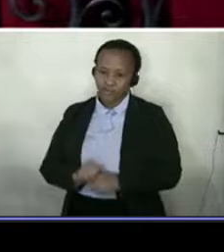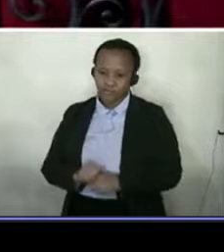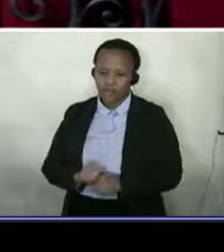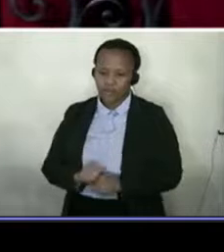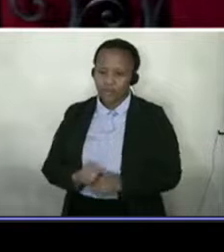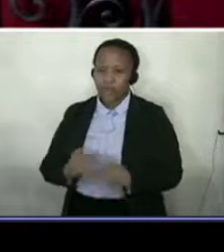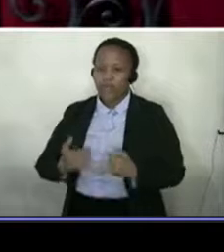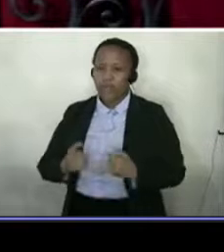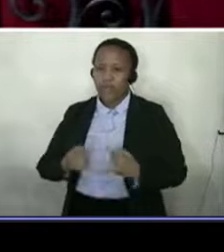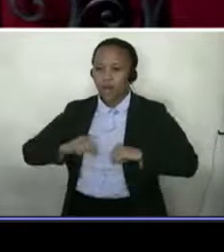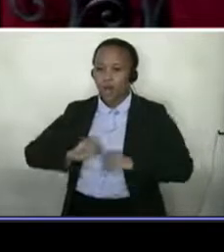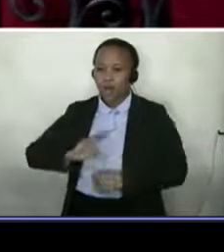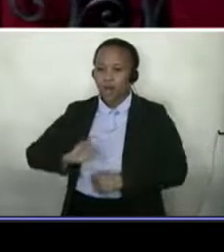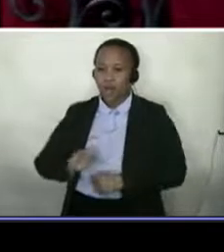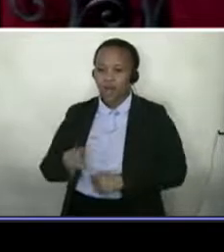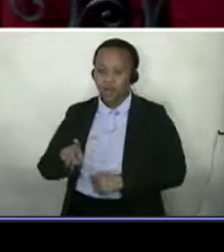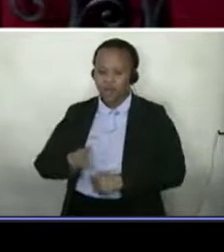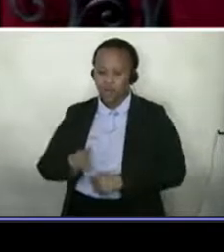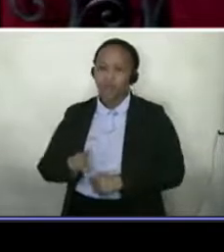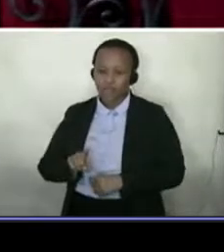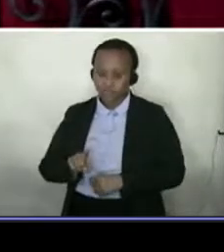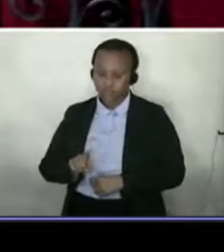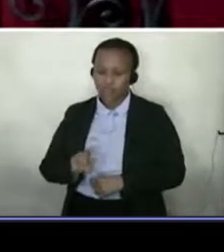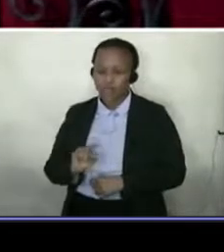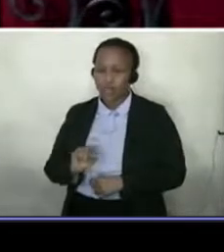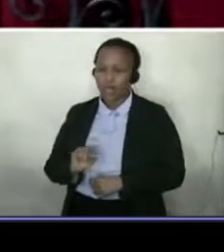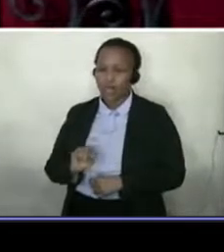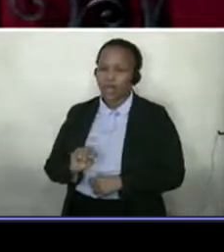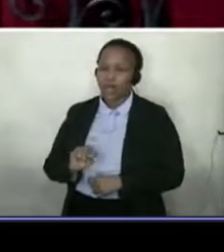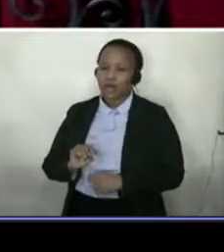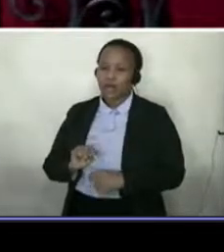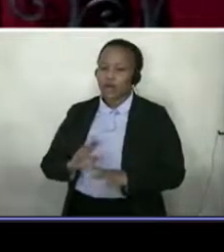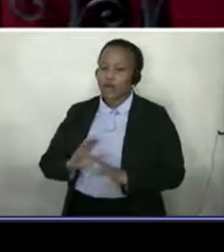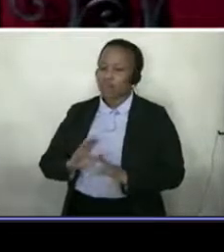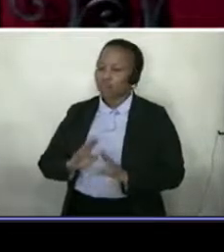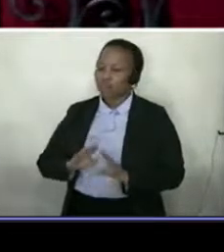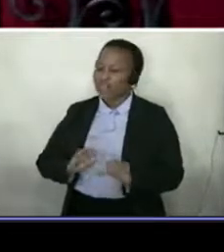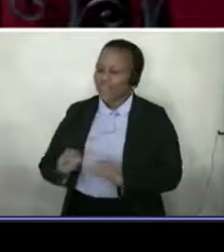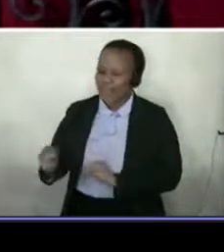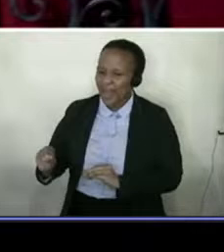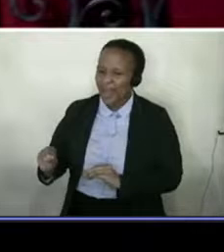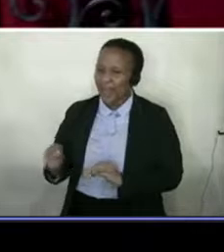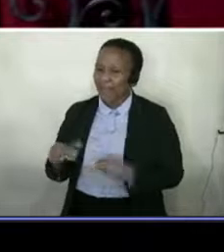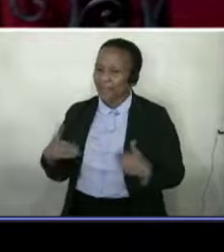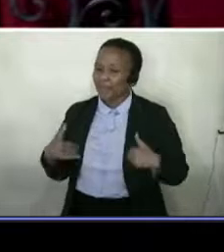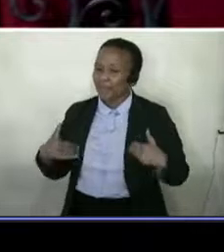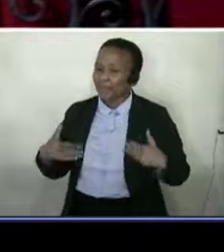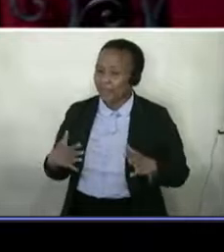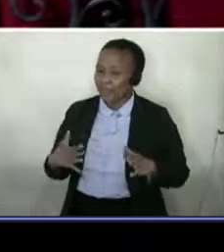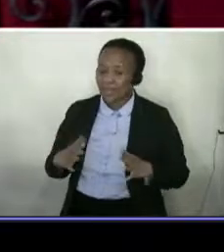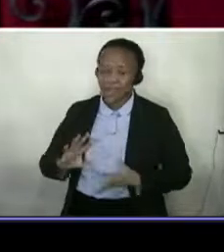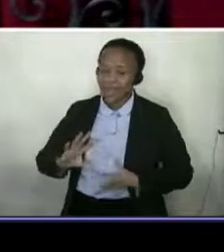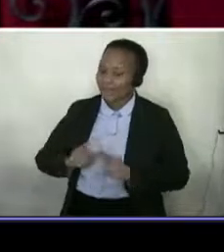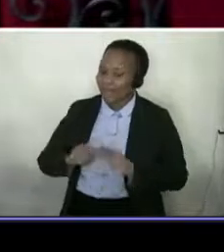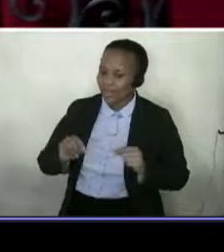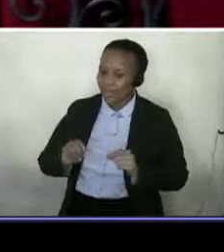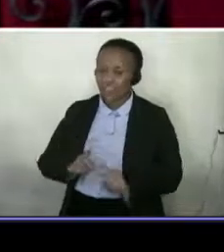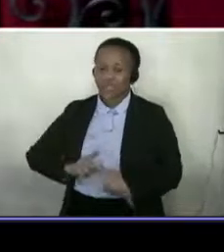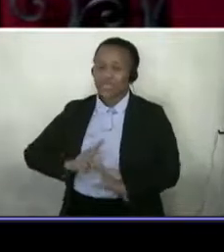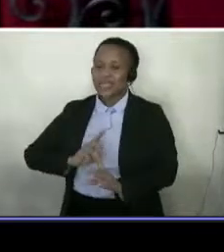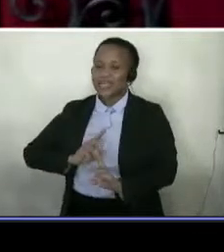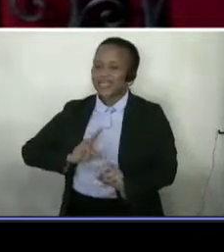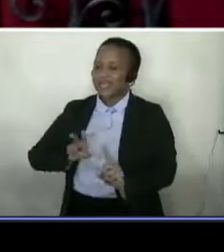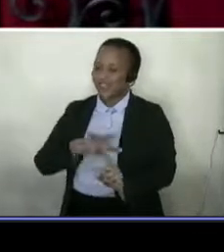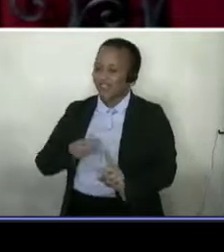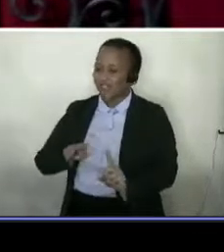long suspension of officials on full pay, undue delays in commencing and concluding disciplinary hearings, and lack of